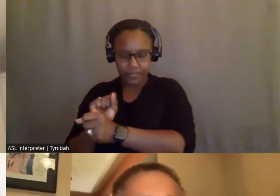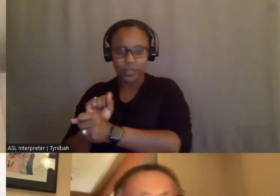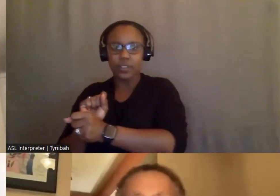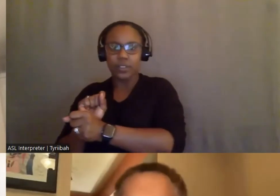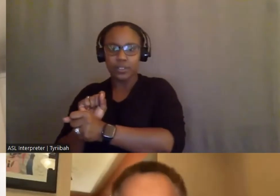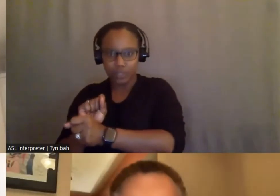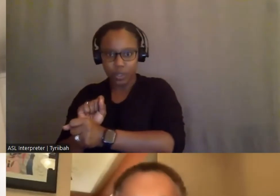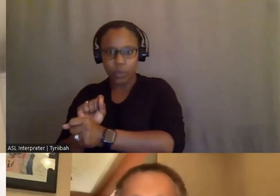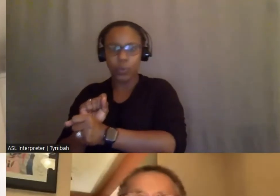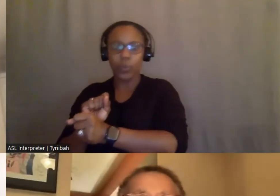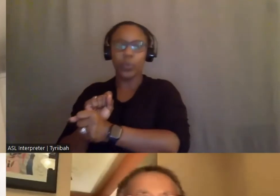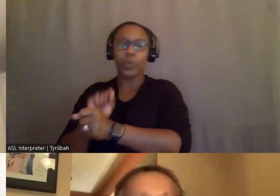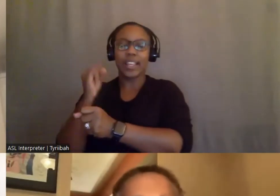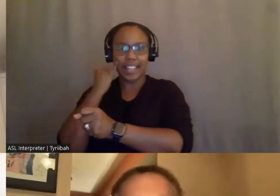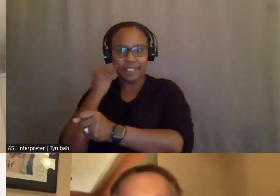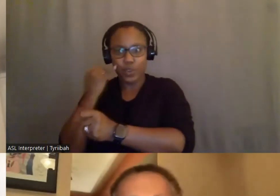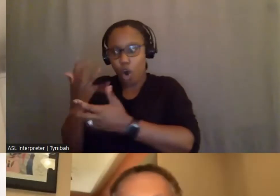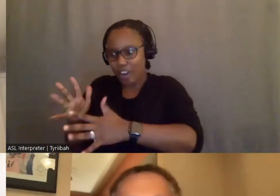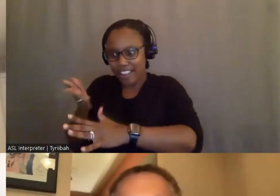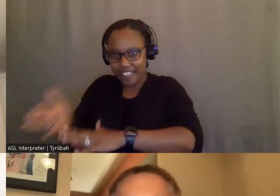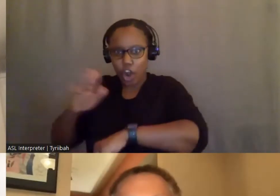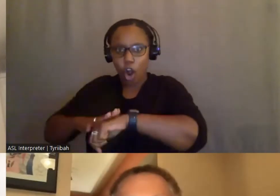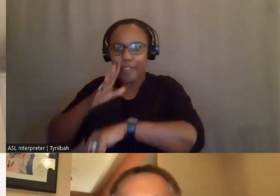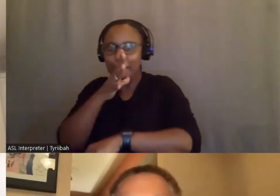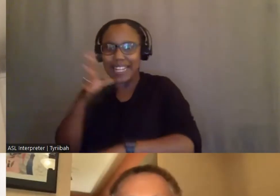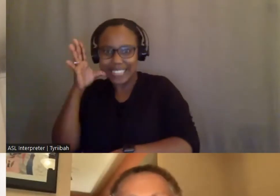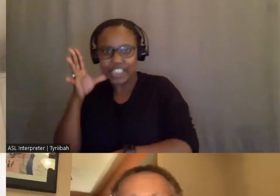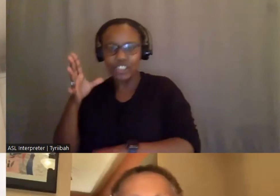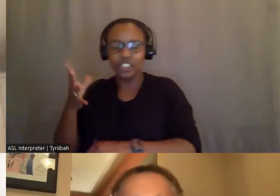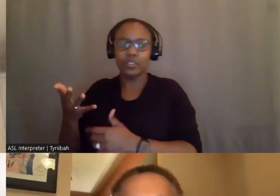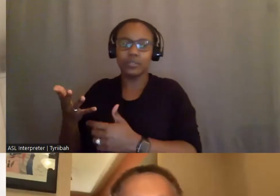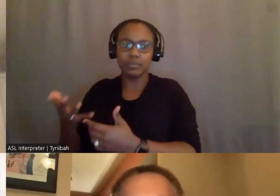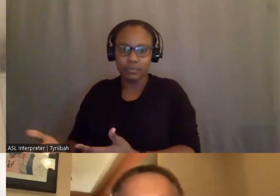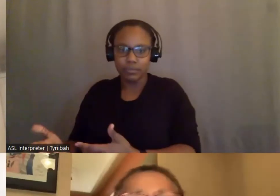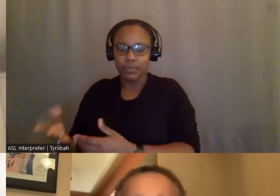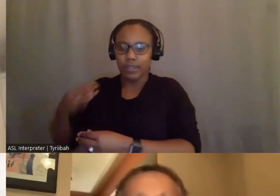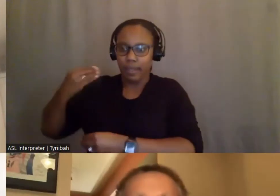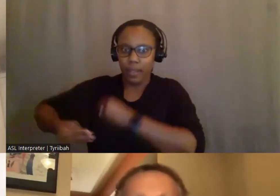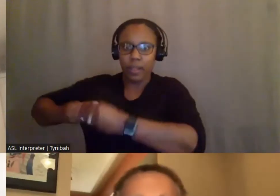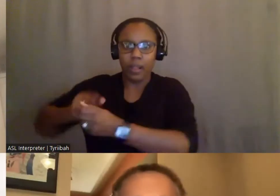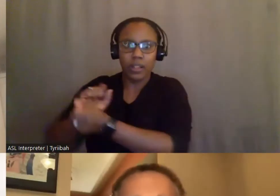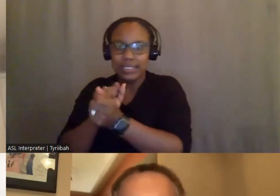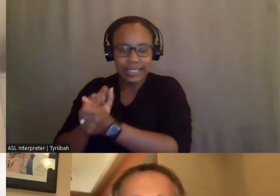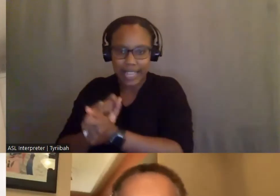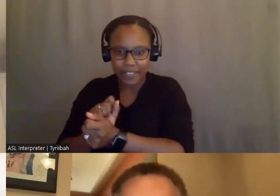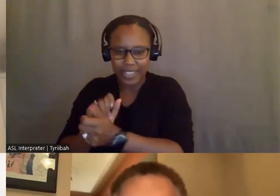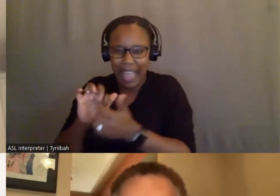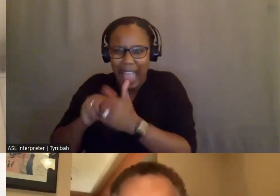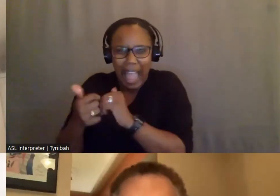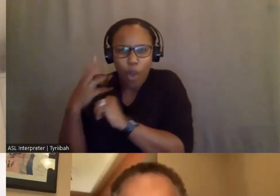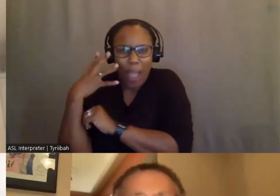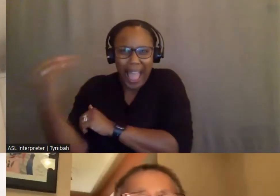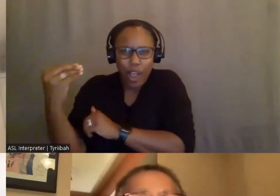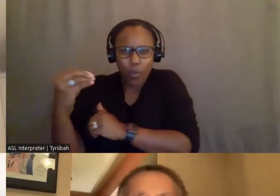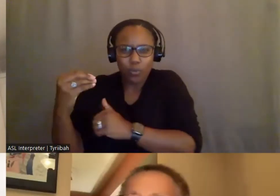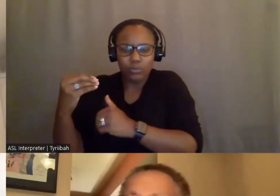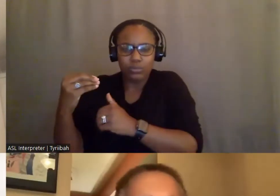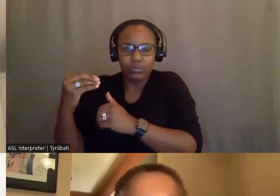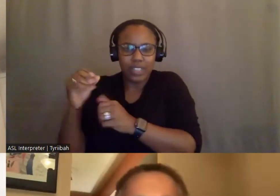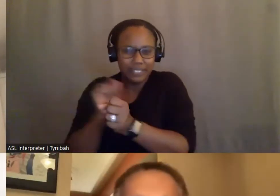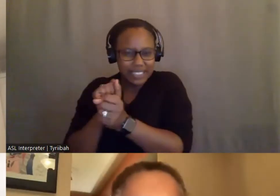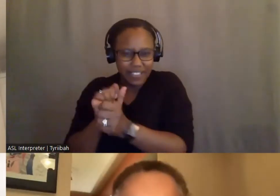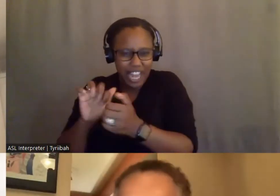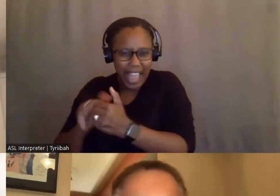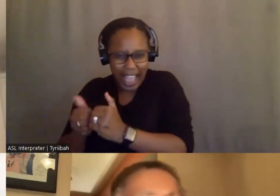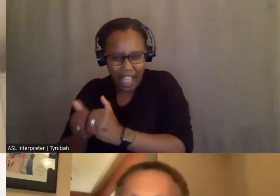and second generation, third generation, there's almost almost no way to get out of that unless you are